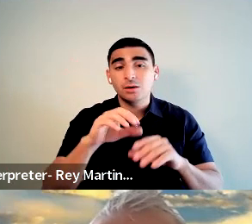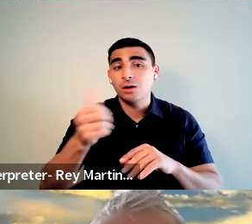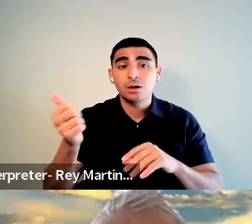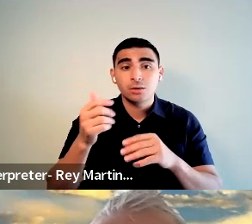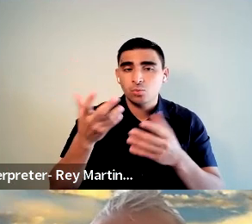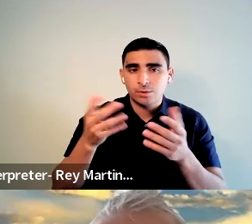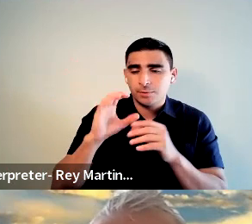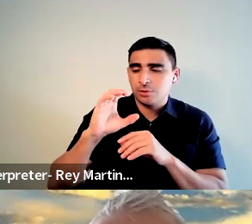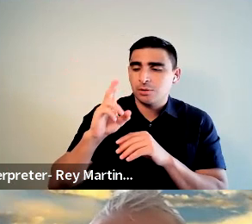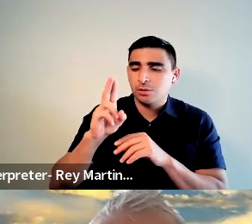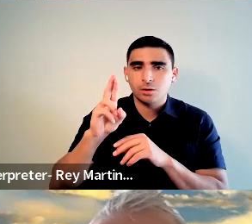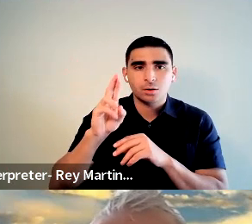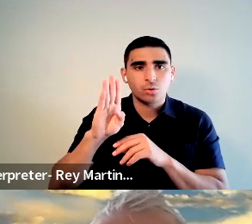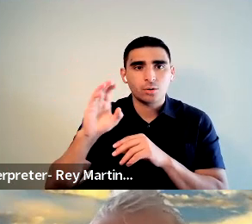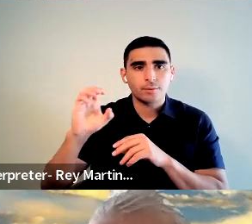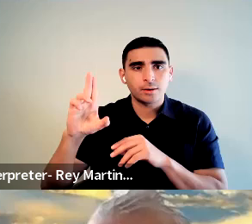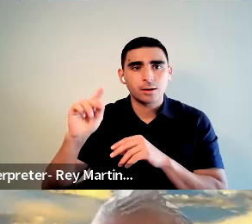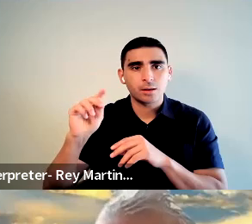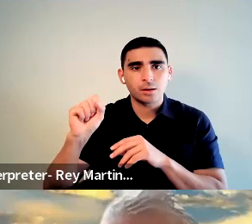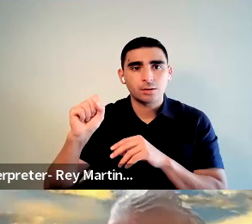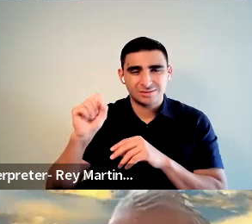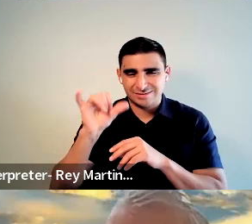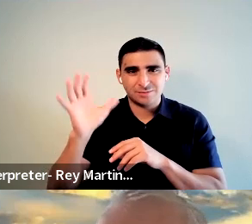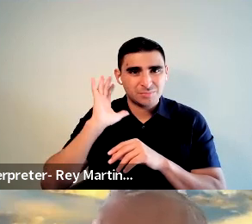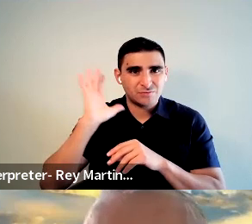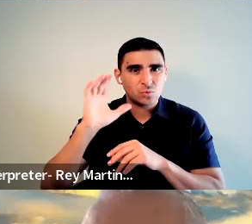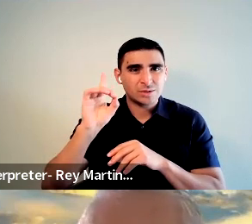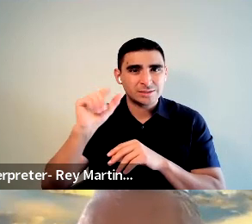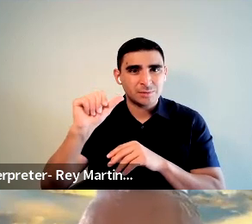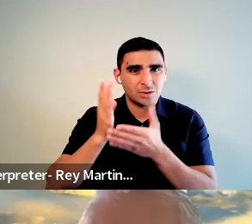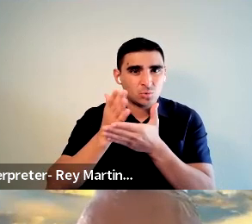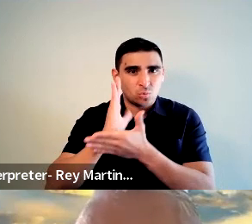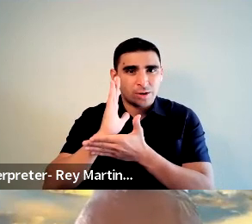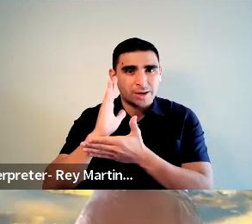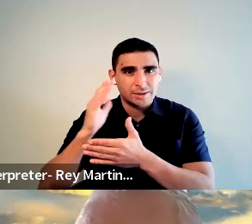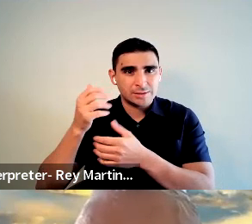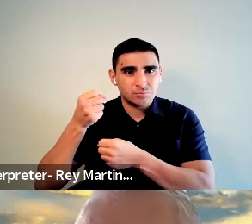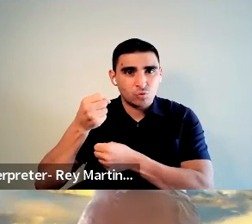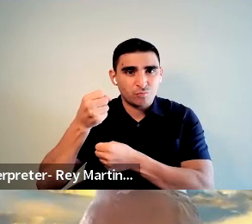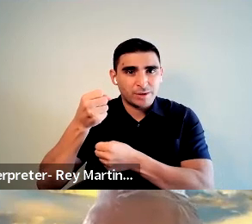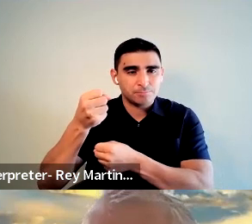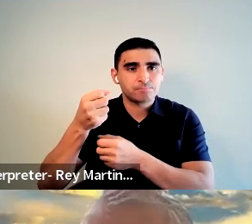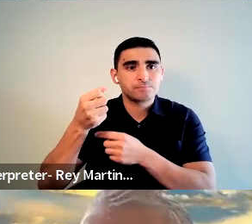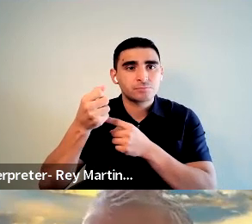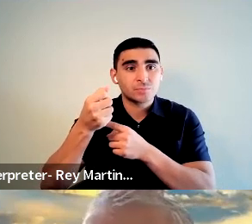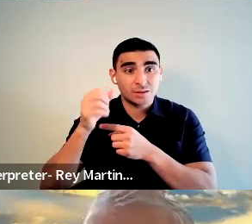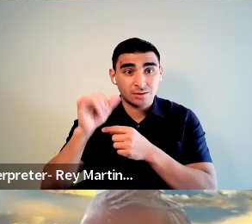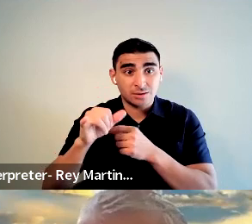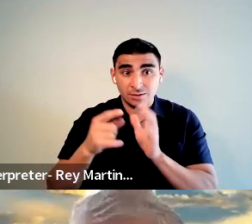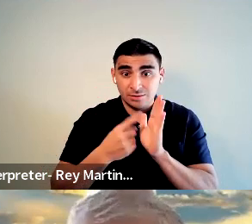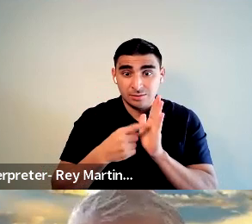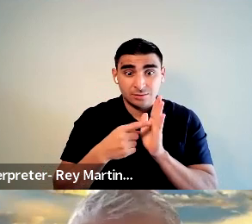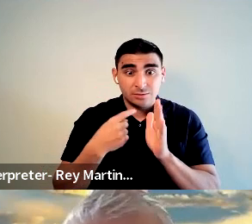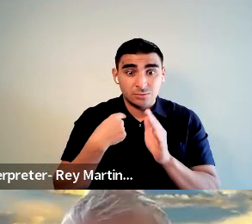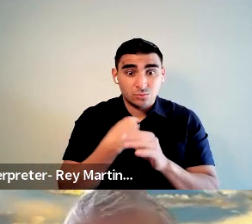a hard-fought disability rights movement win, and who doesn't drag a suitcase around on wheels, thanks